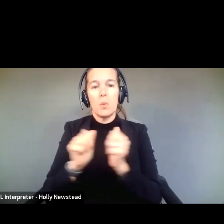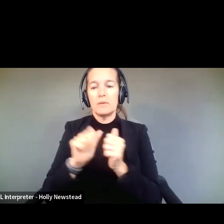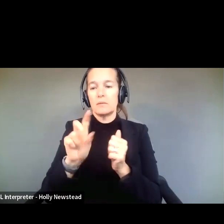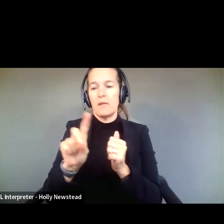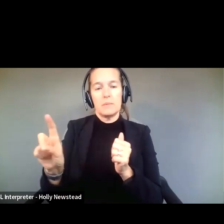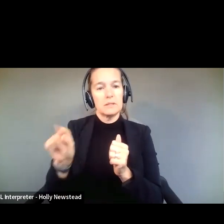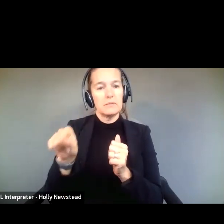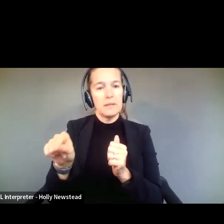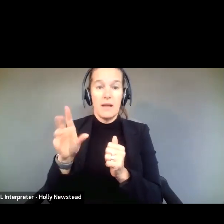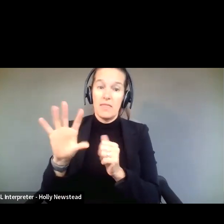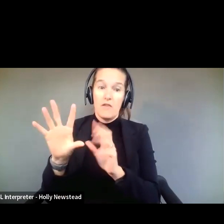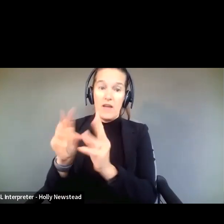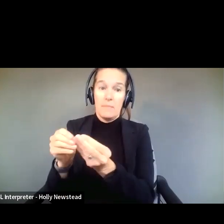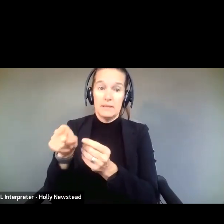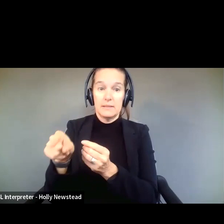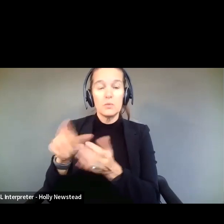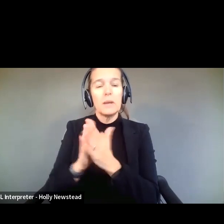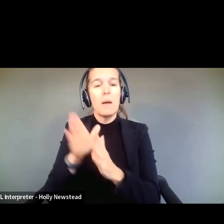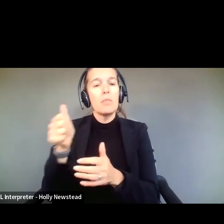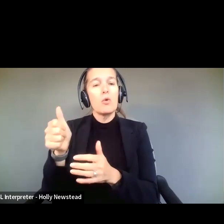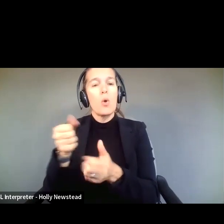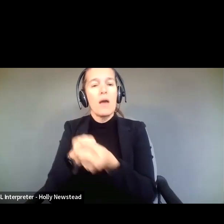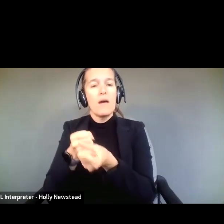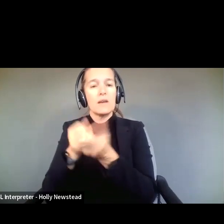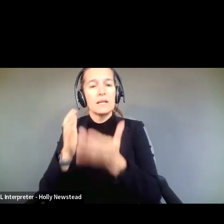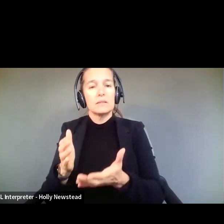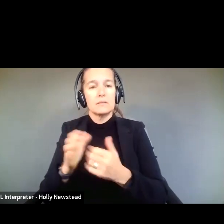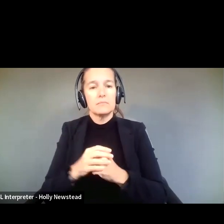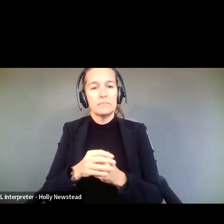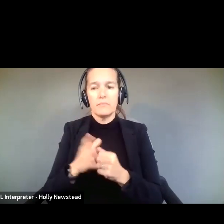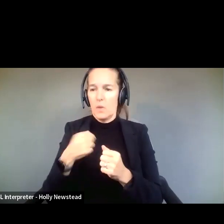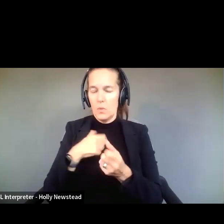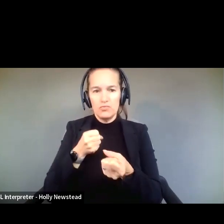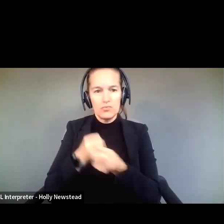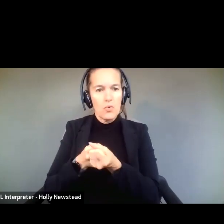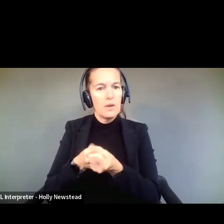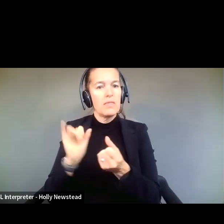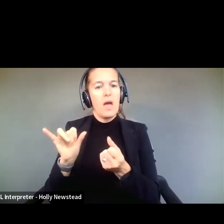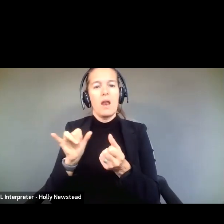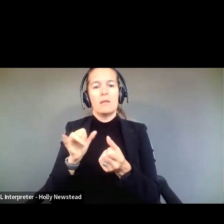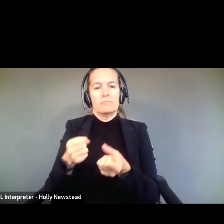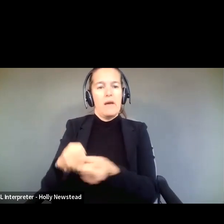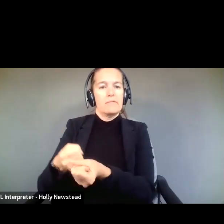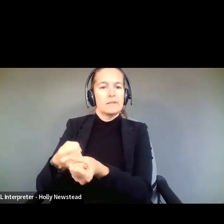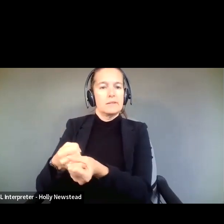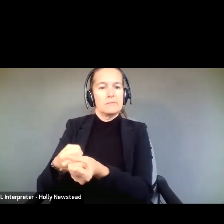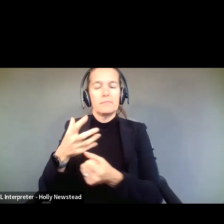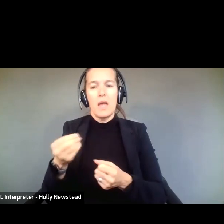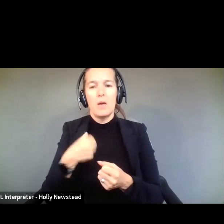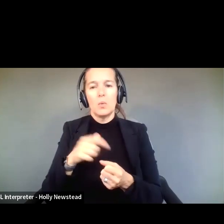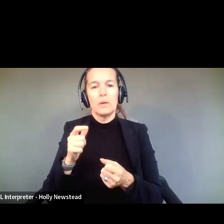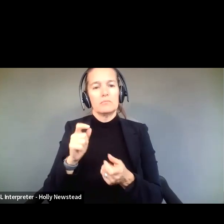families to be their own advocates, to join them side by side in that advocacy, and to